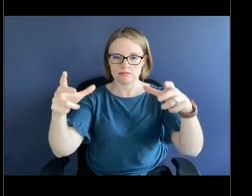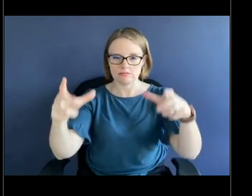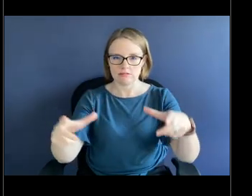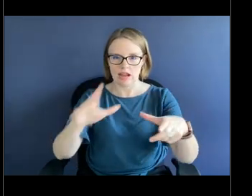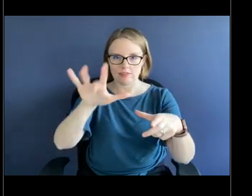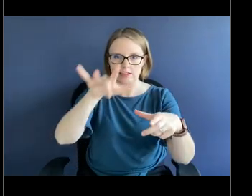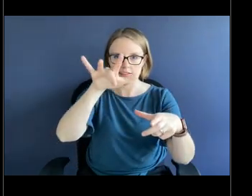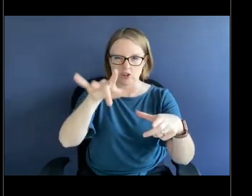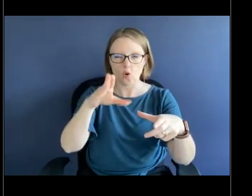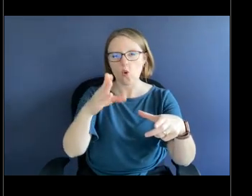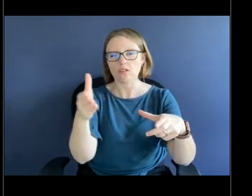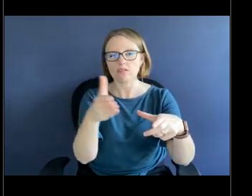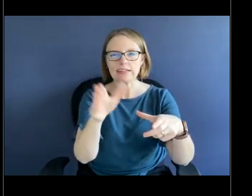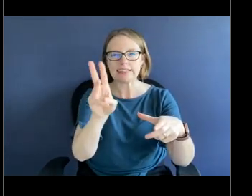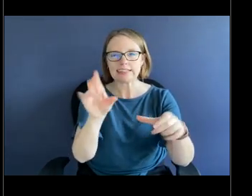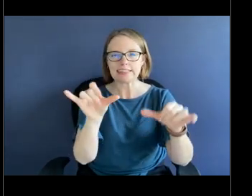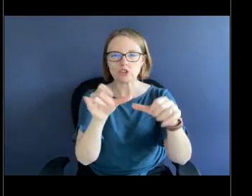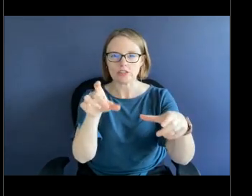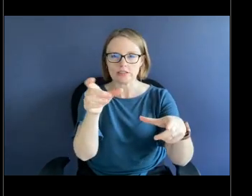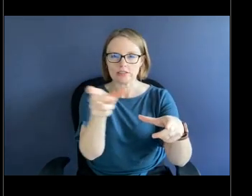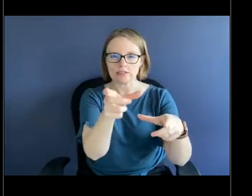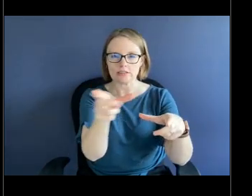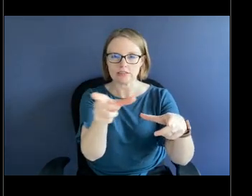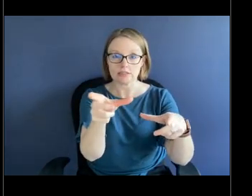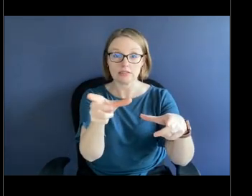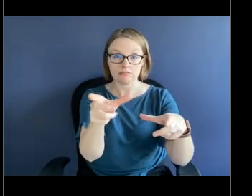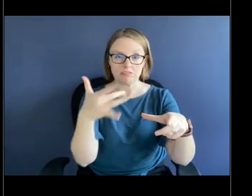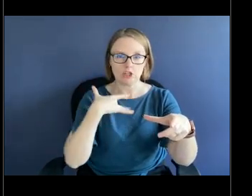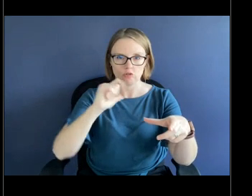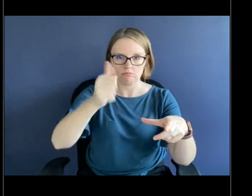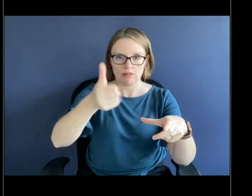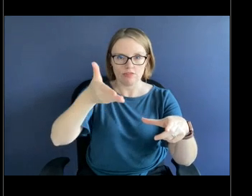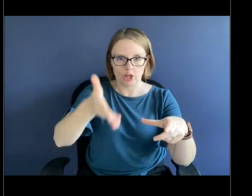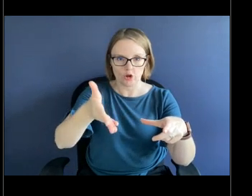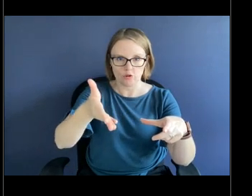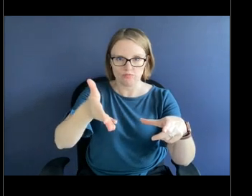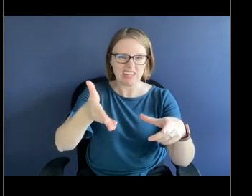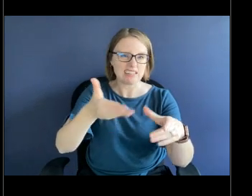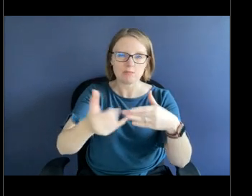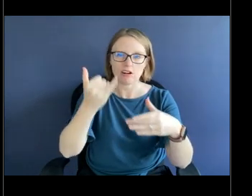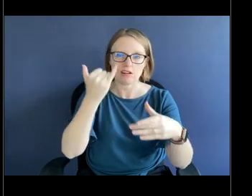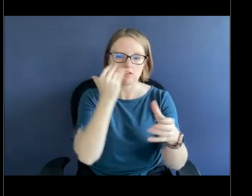the center of the sink, regardless of the number of basins.